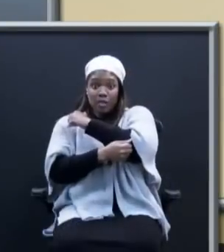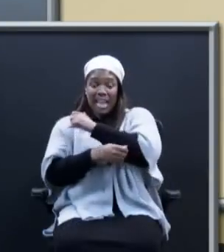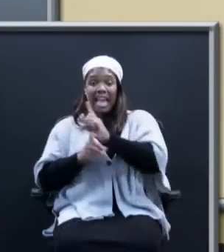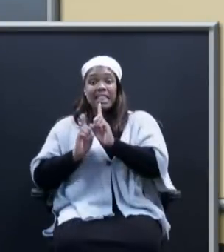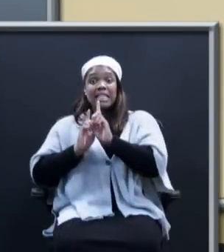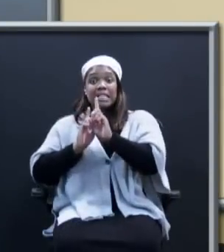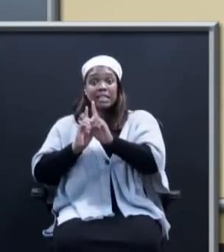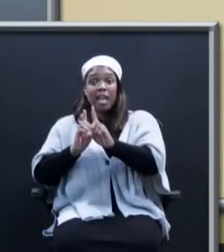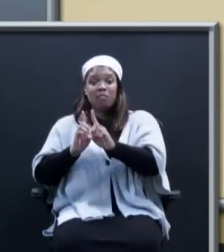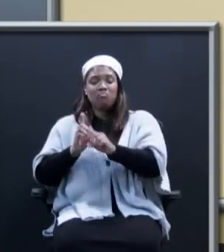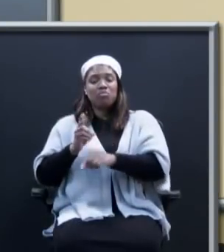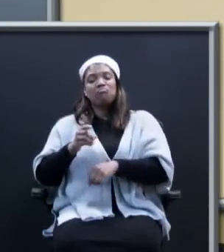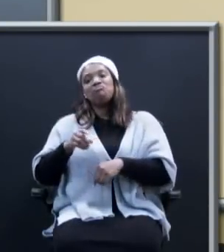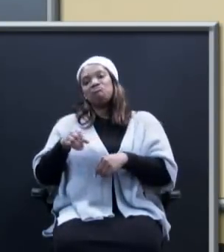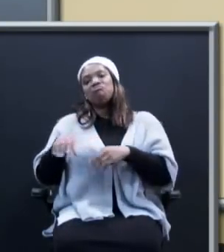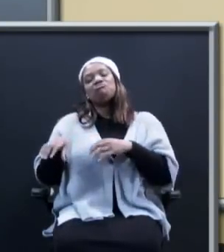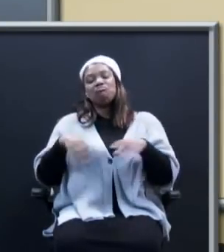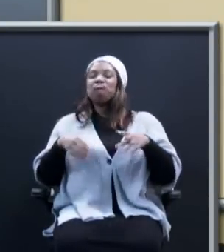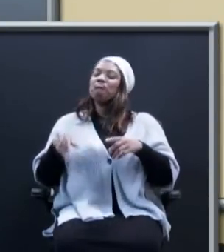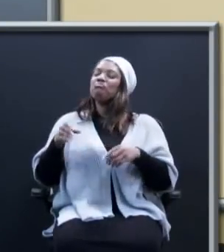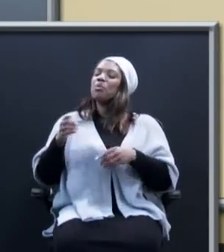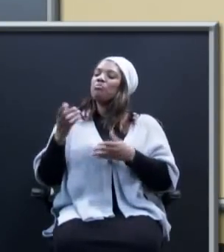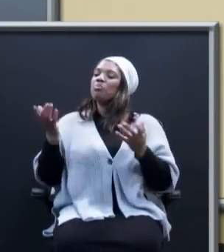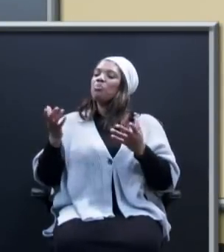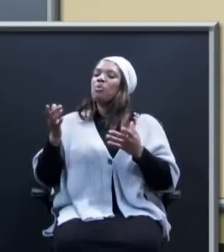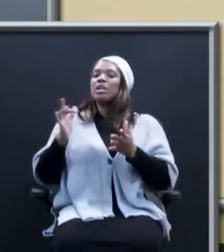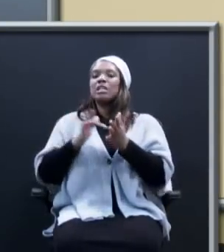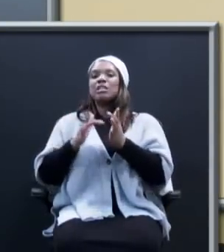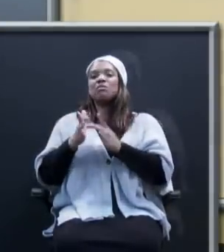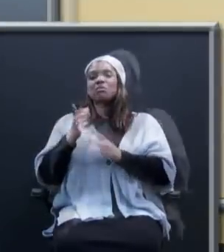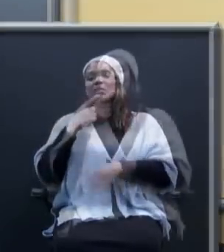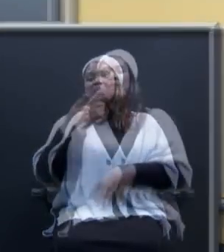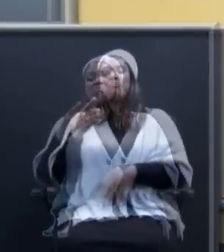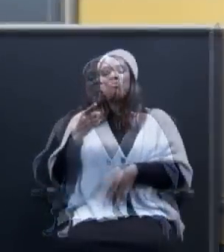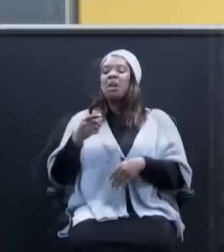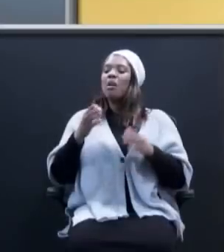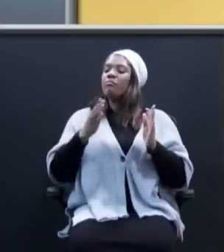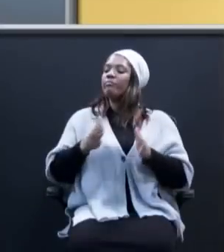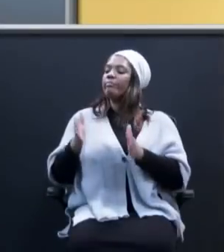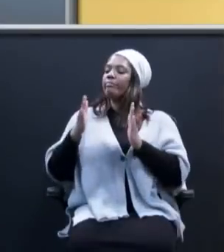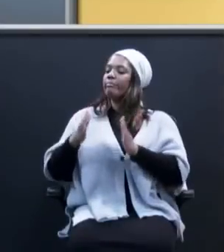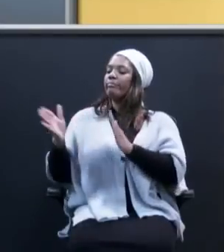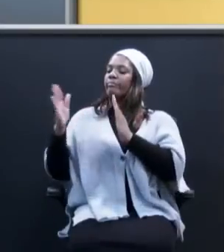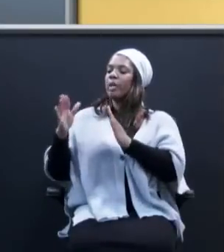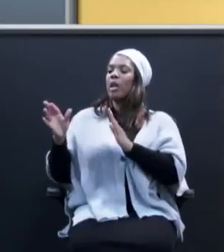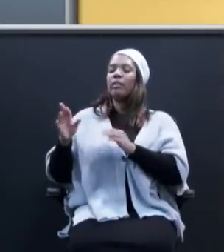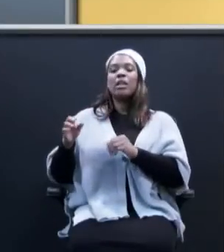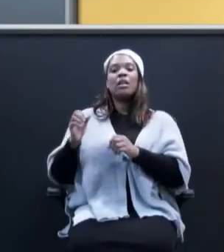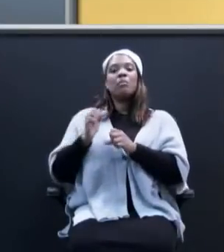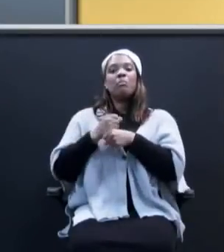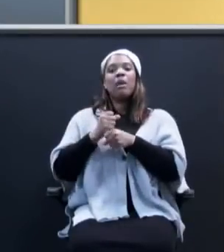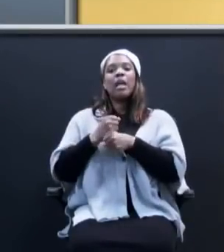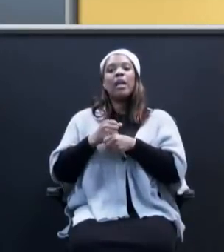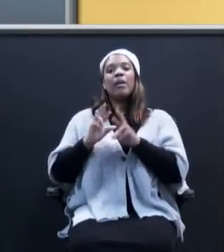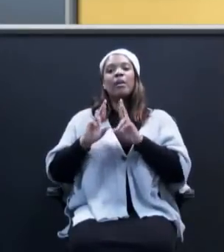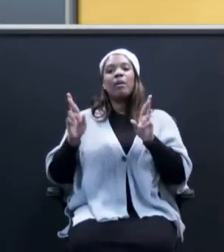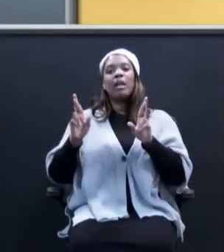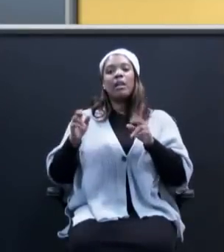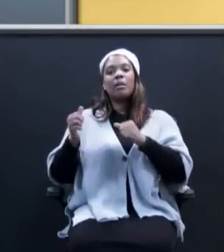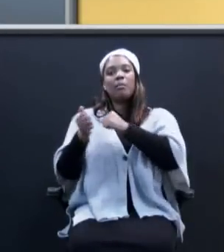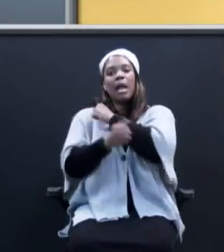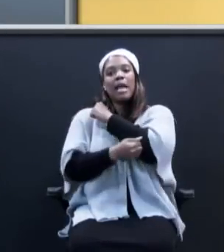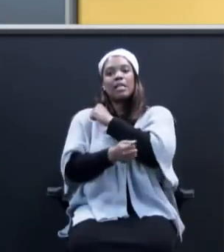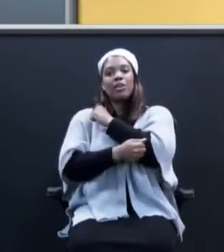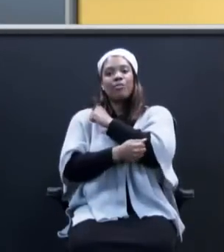as Jesus had appointed them, and they made ready the Passover. And they made ready the Passover. Now skip down to verse 26.